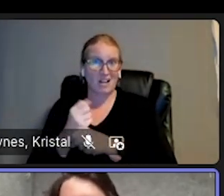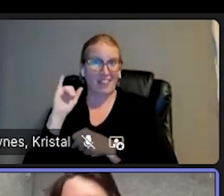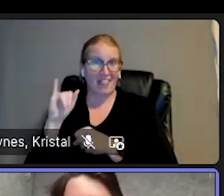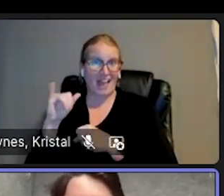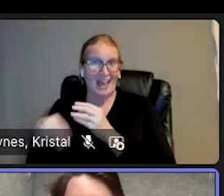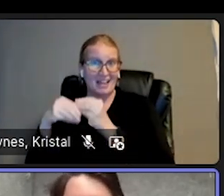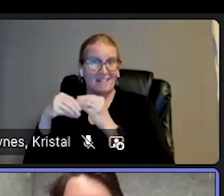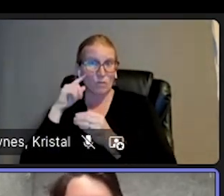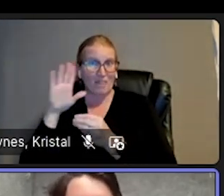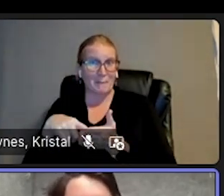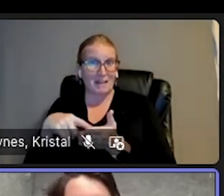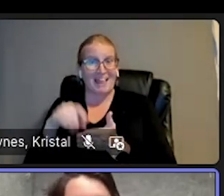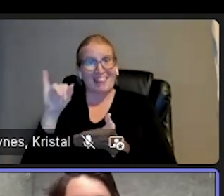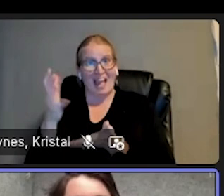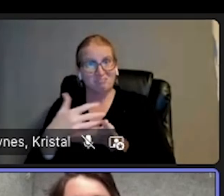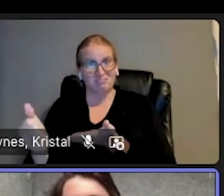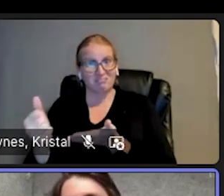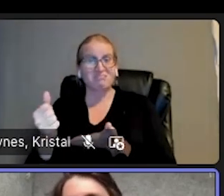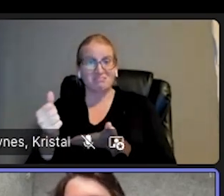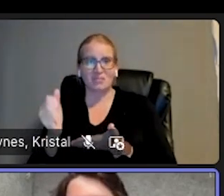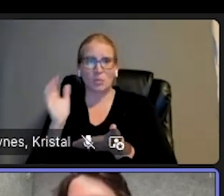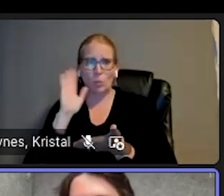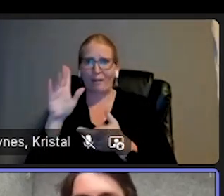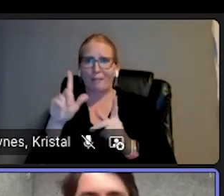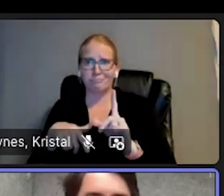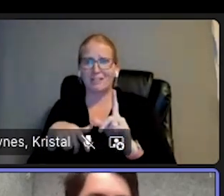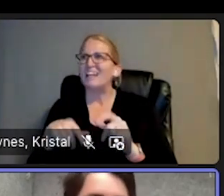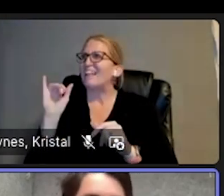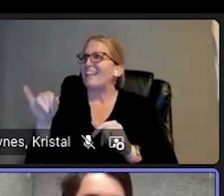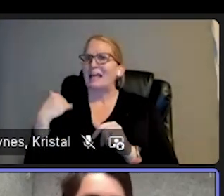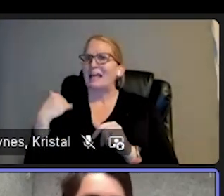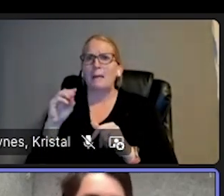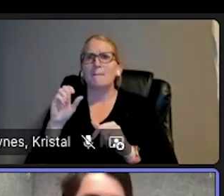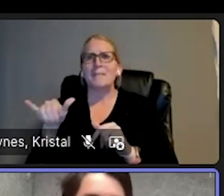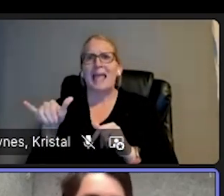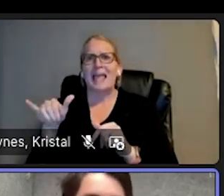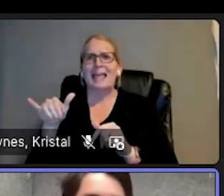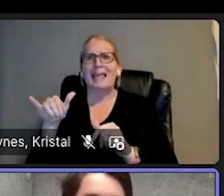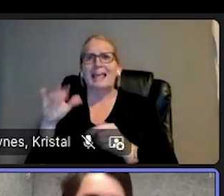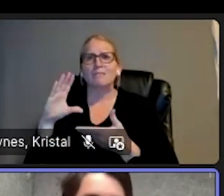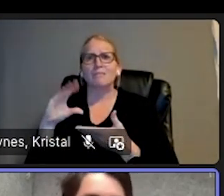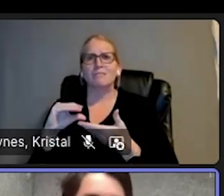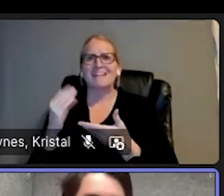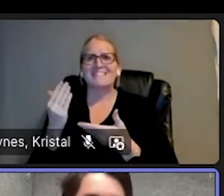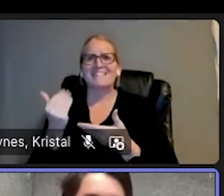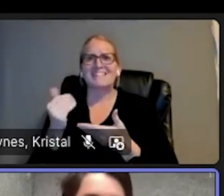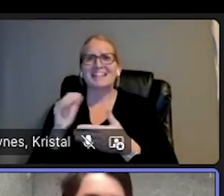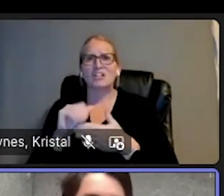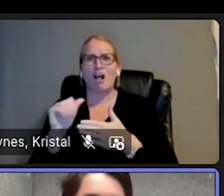exhausted. It was decreased by half in May and will be exhausted fully very soon.